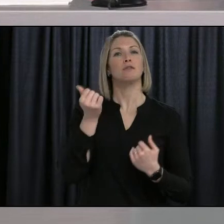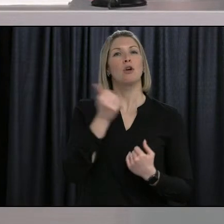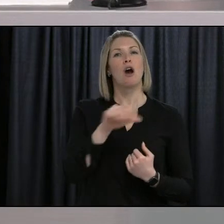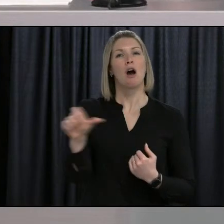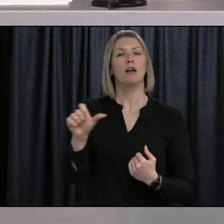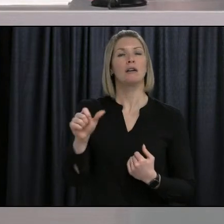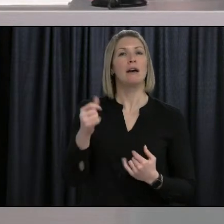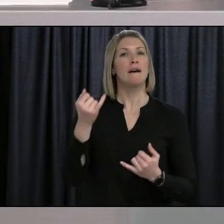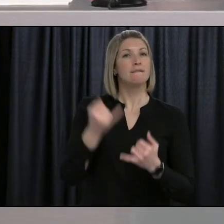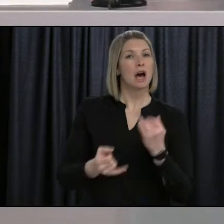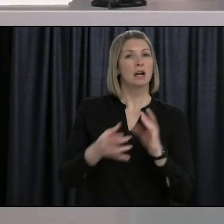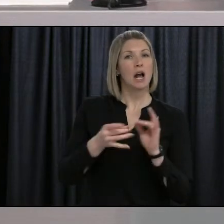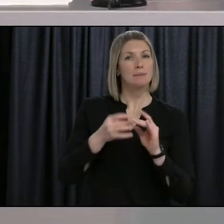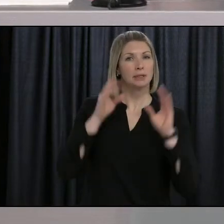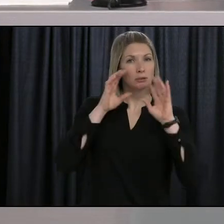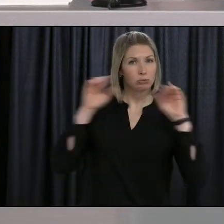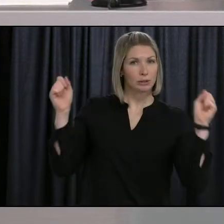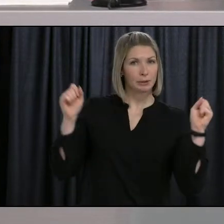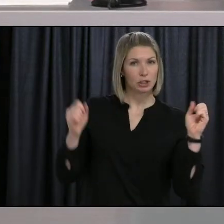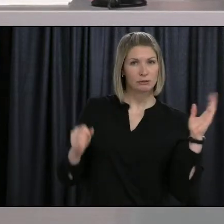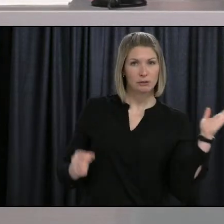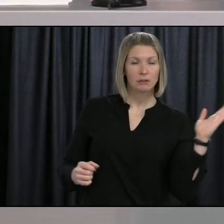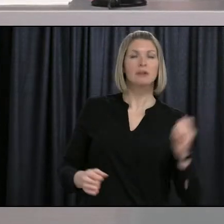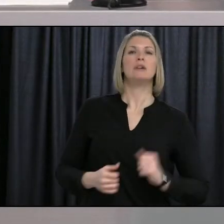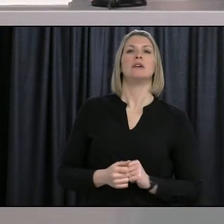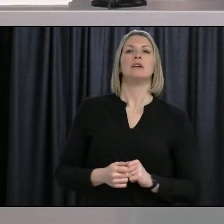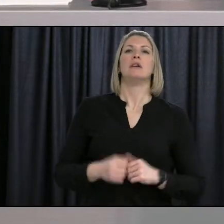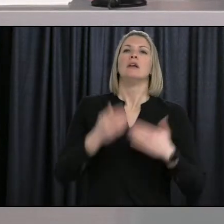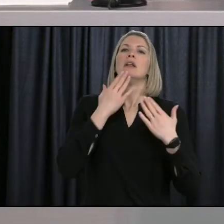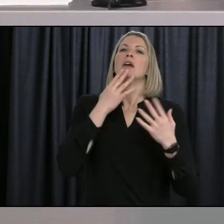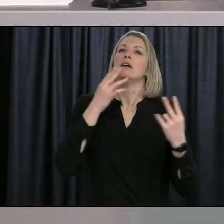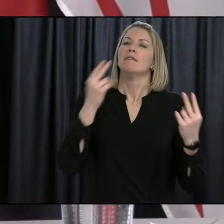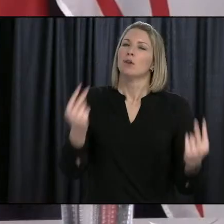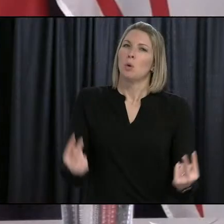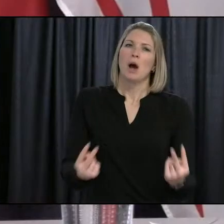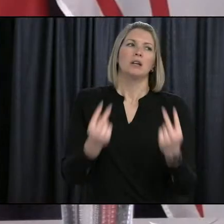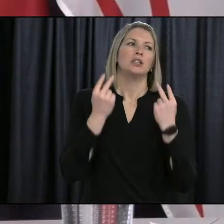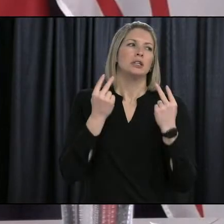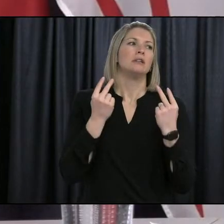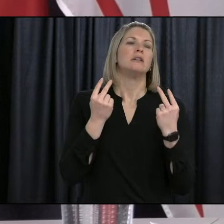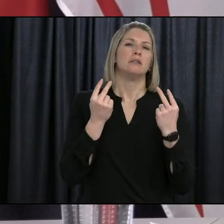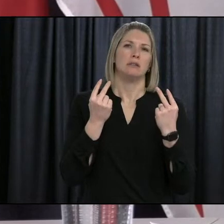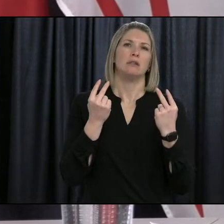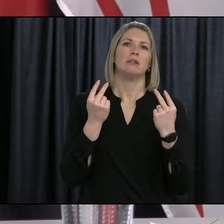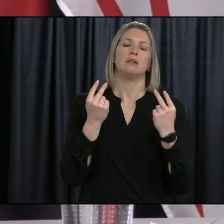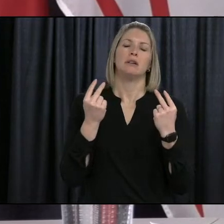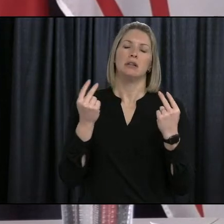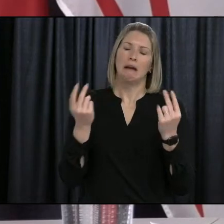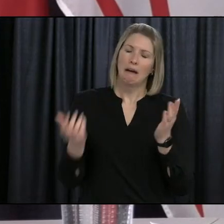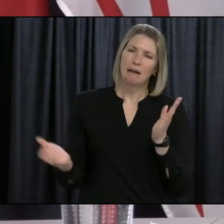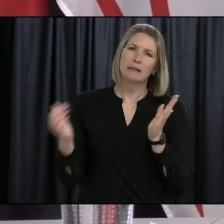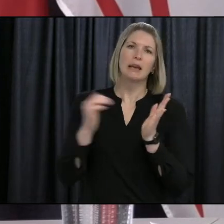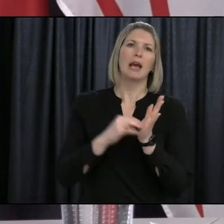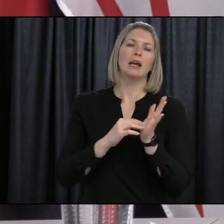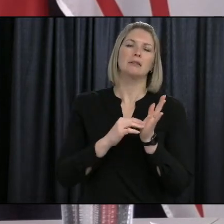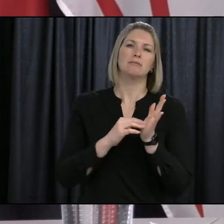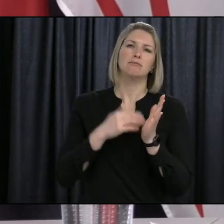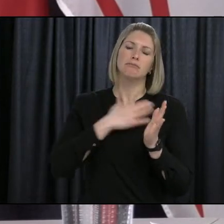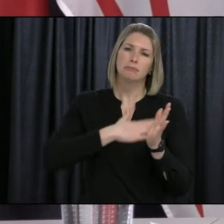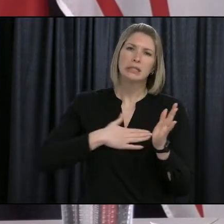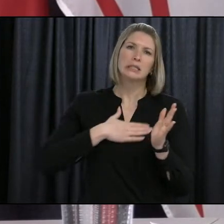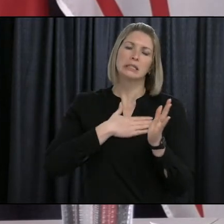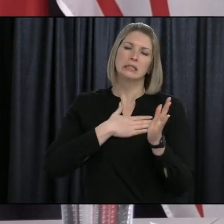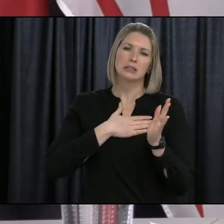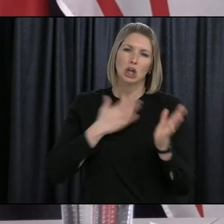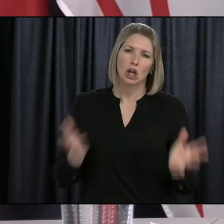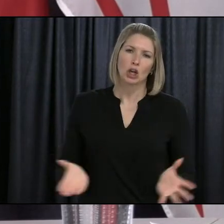any final comments today? Thanks, everybody, for joining. I'm encouraging everybody to, again, take note of your